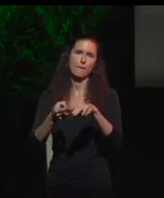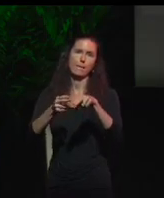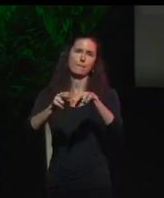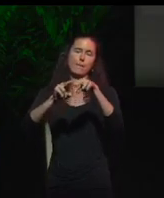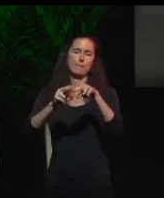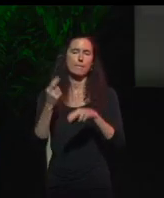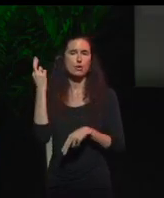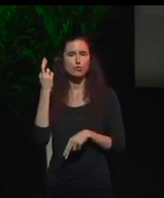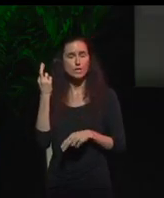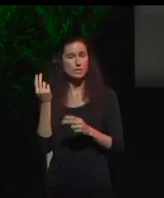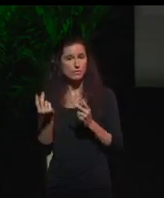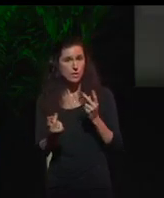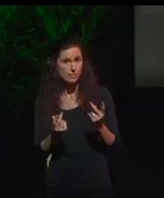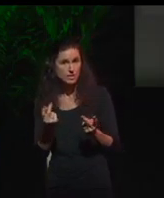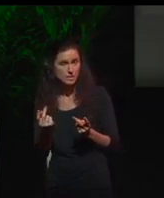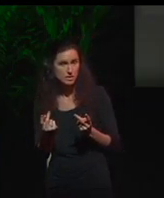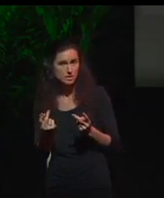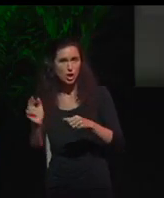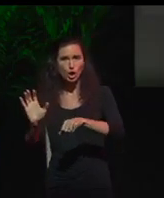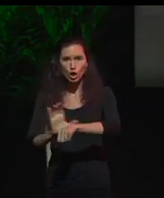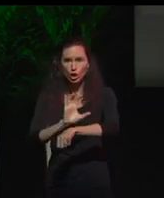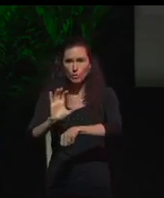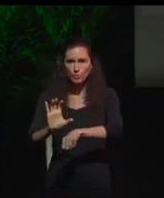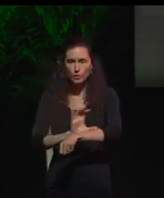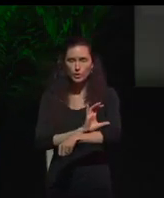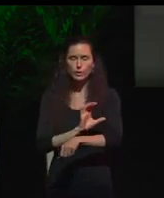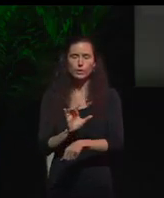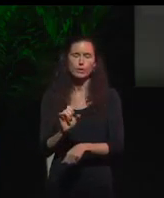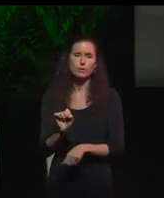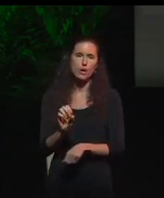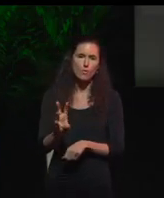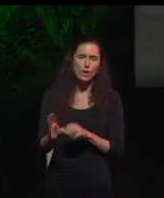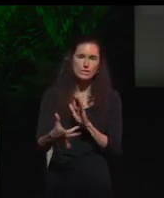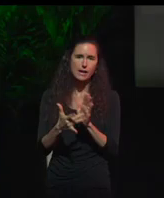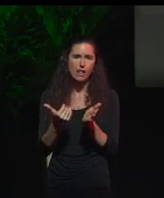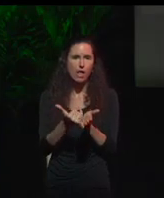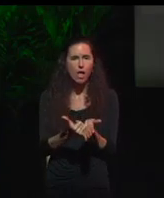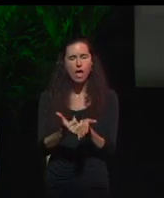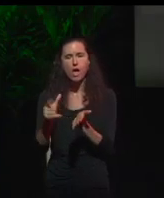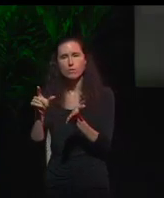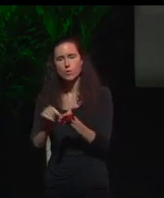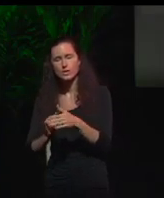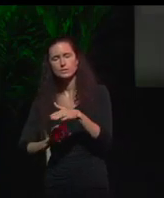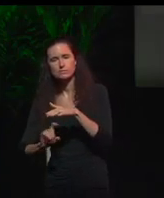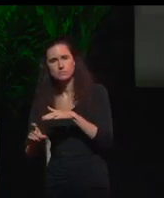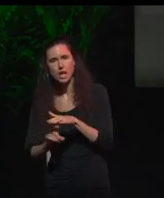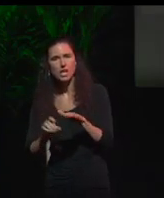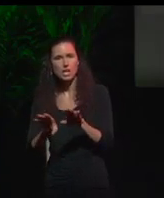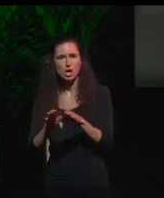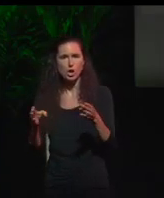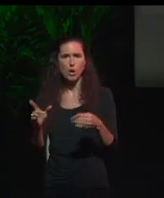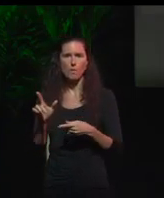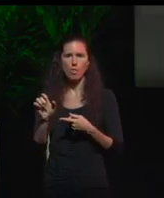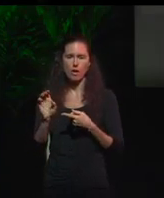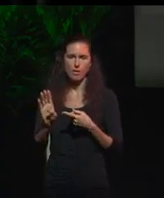the reasons for the visits, computer and software, technical help, printing and scanning, and open labs.